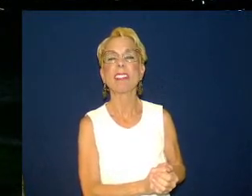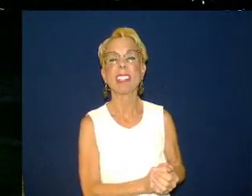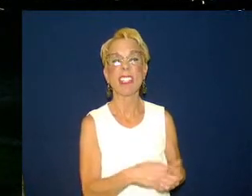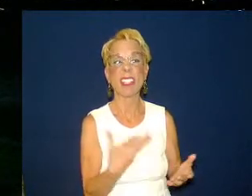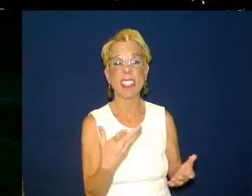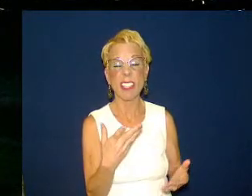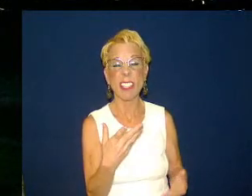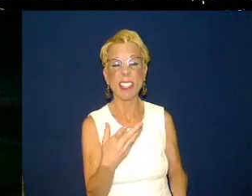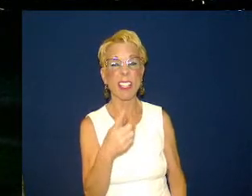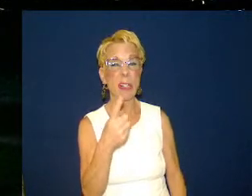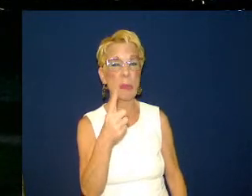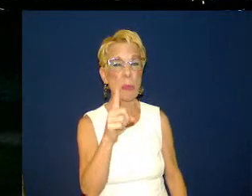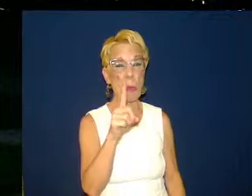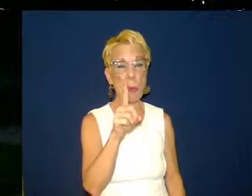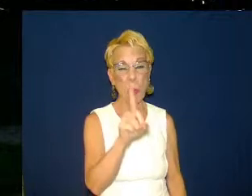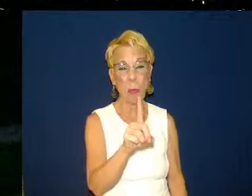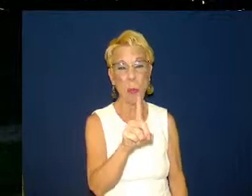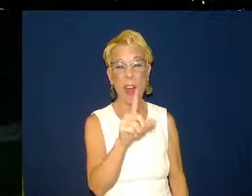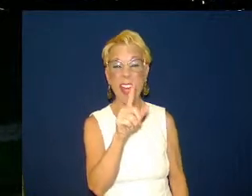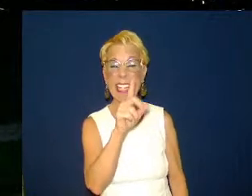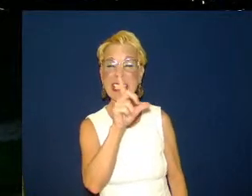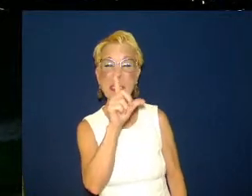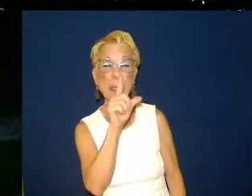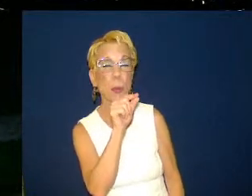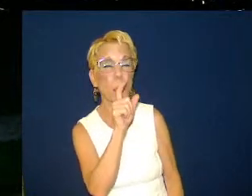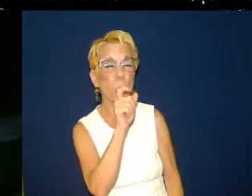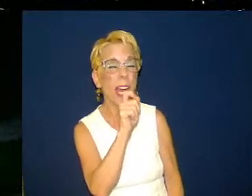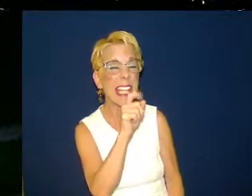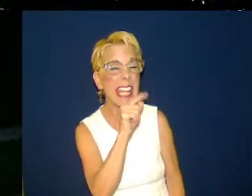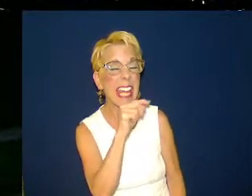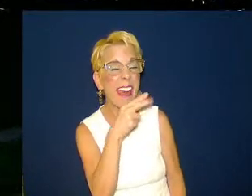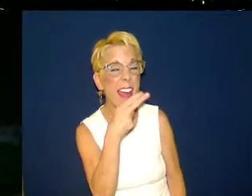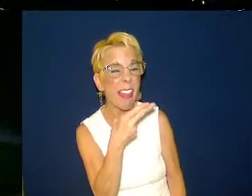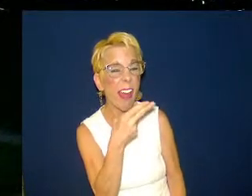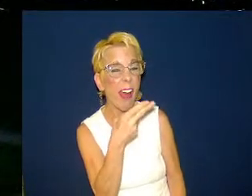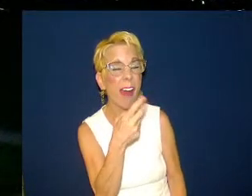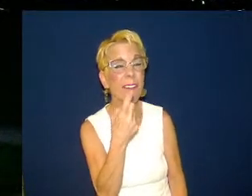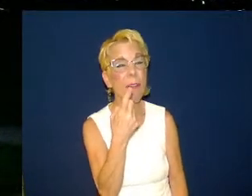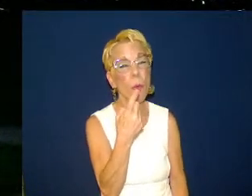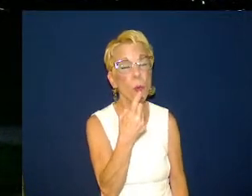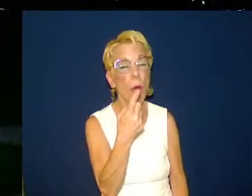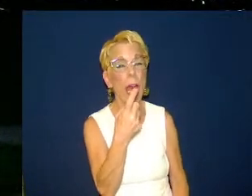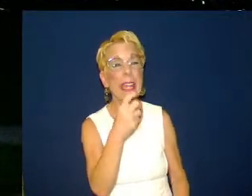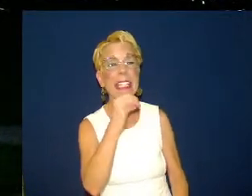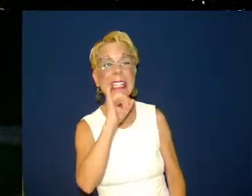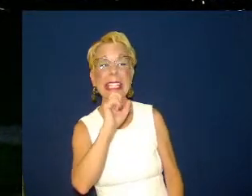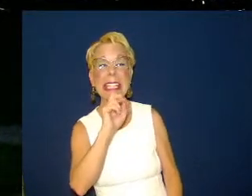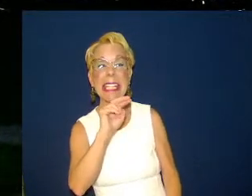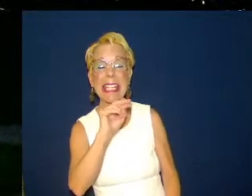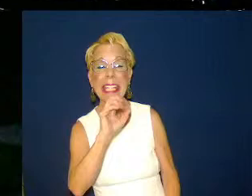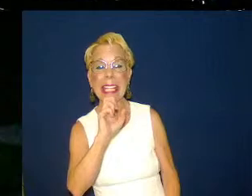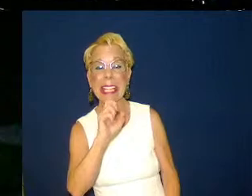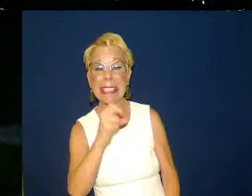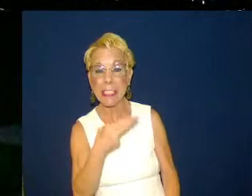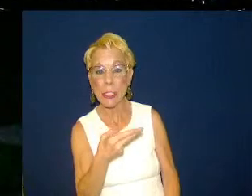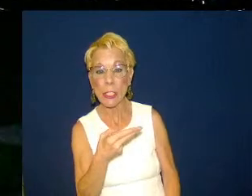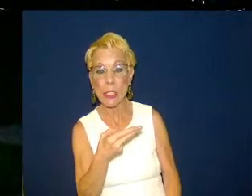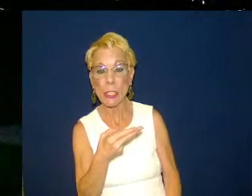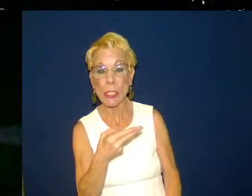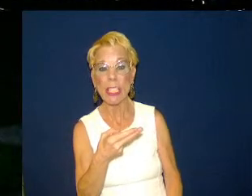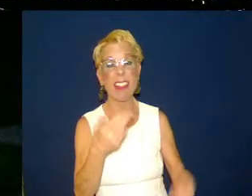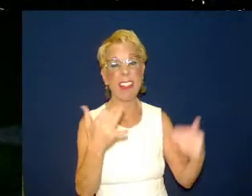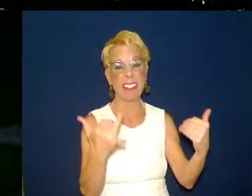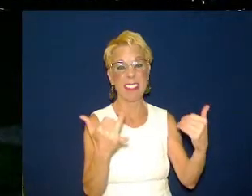inch. 1/20th of an inch, and right now it is 17 feet out of plumb.